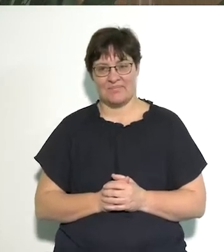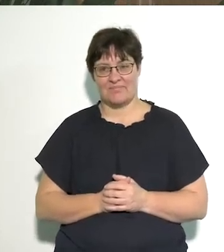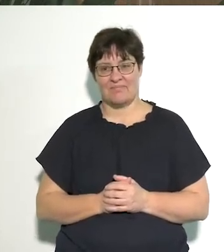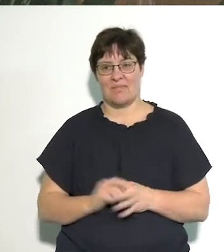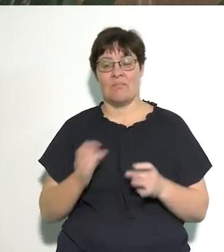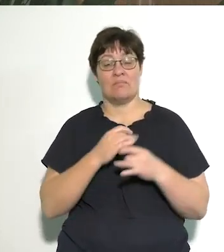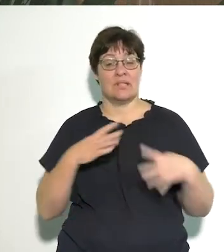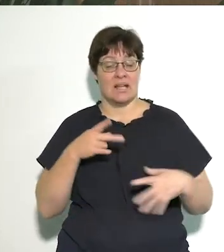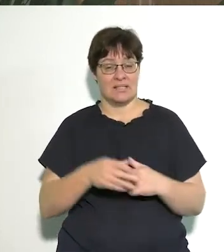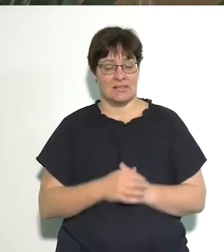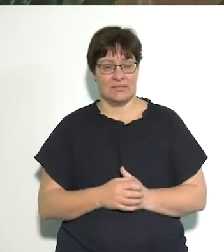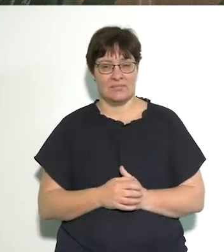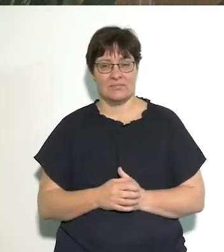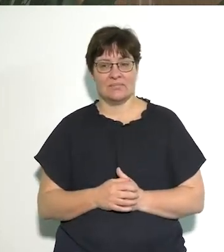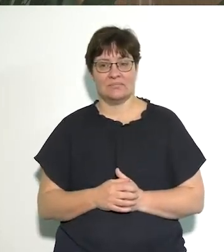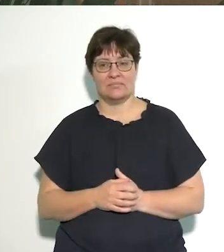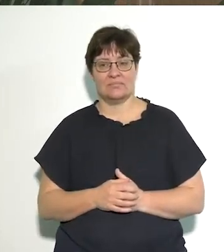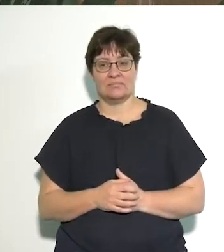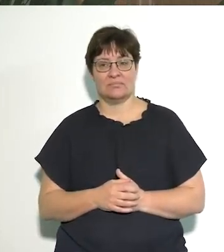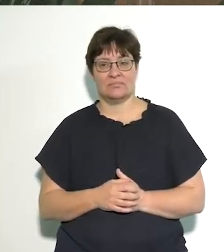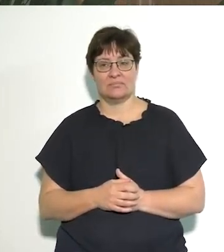Let's get started.